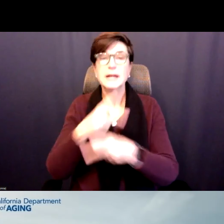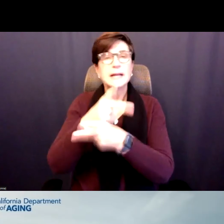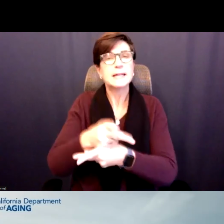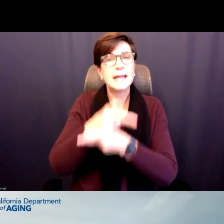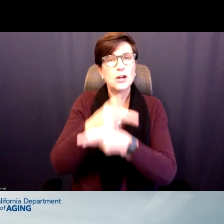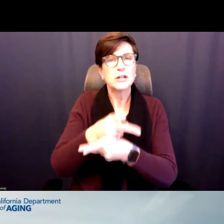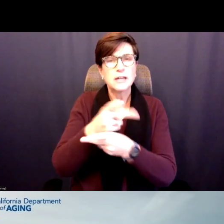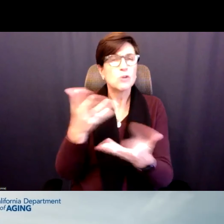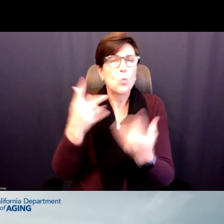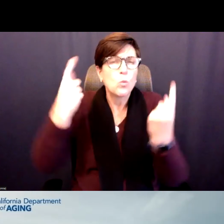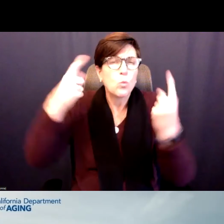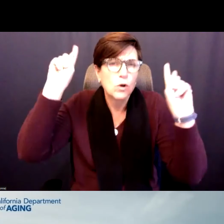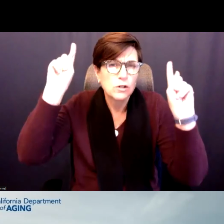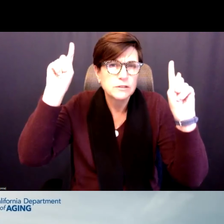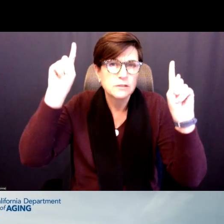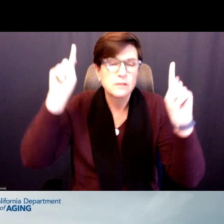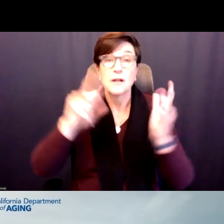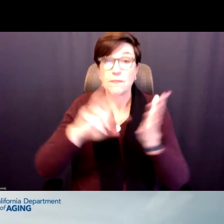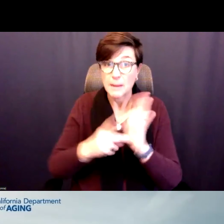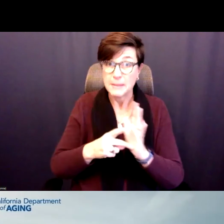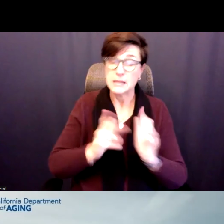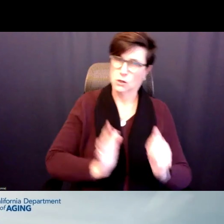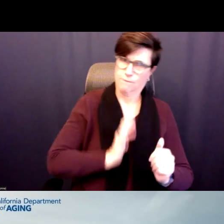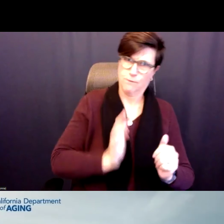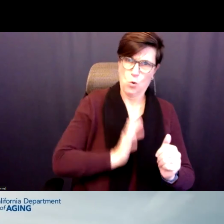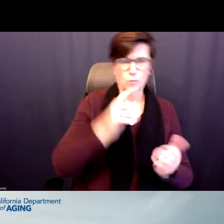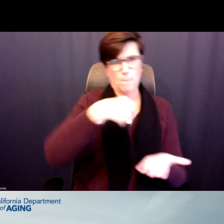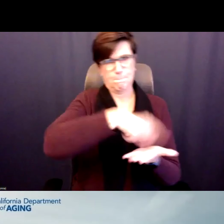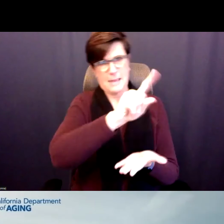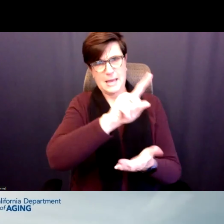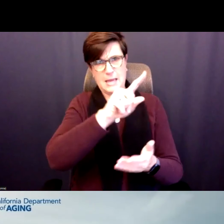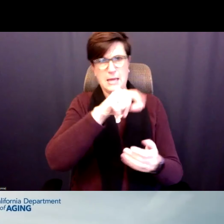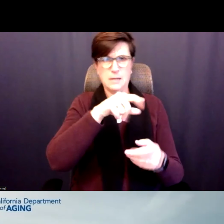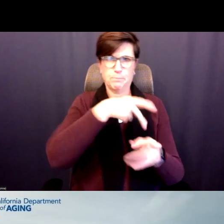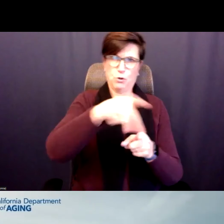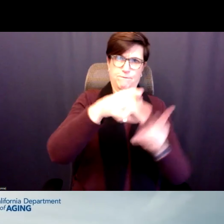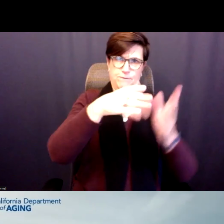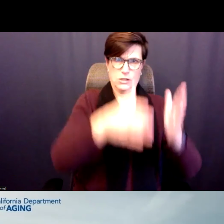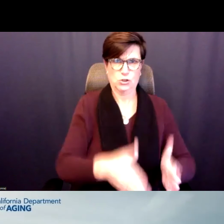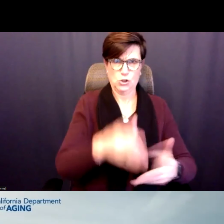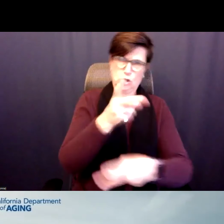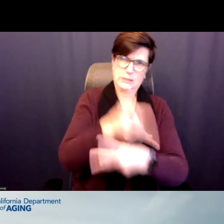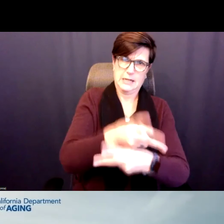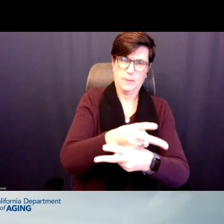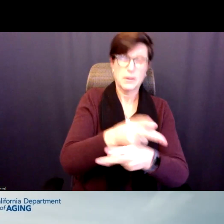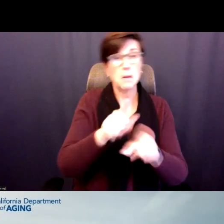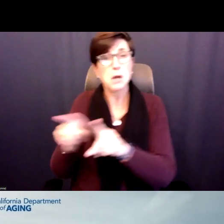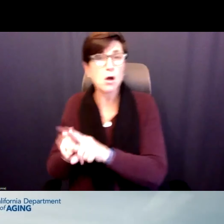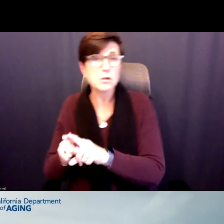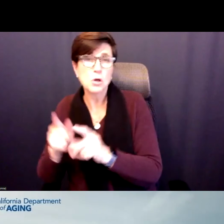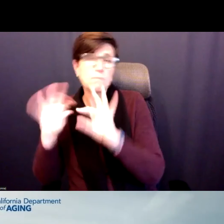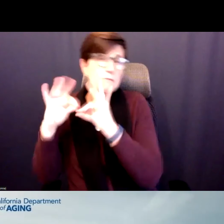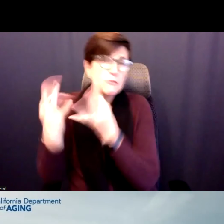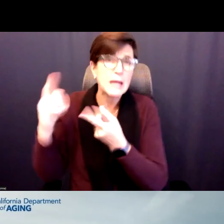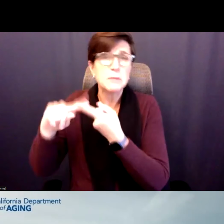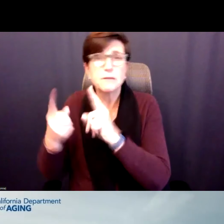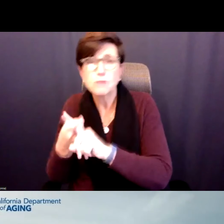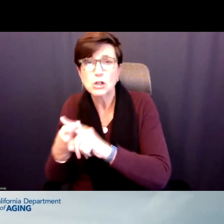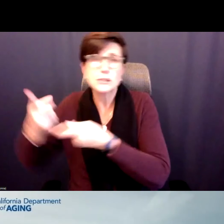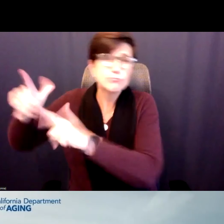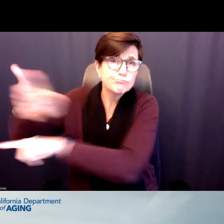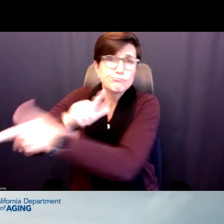formal caregiving. So that's the direct care workforce, as well as friends and family who are caring for loved ones. And Affording